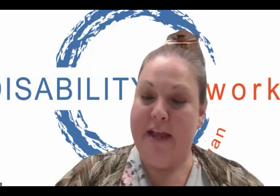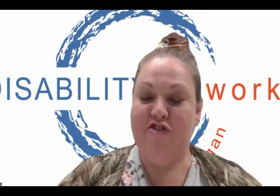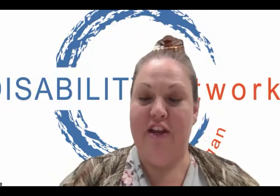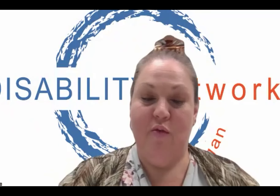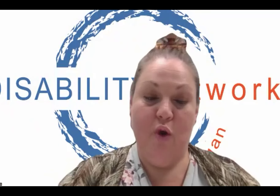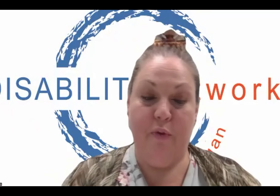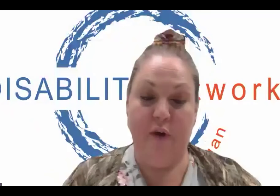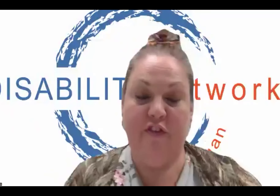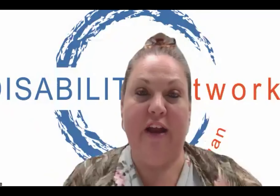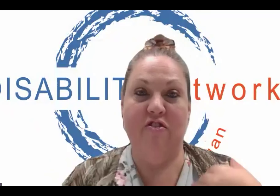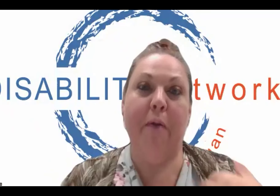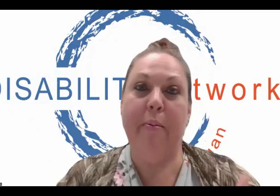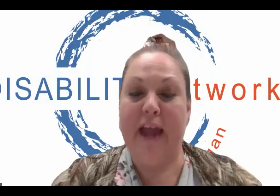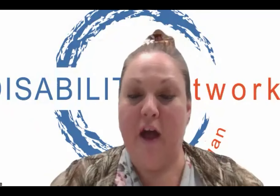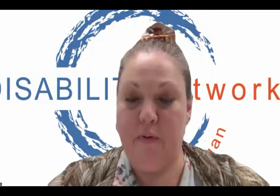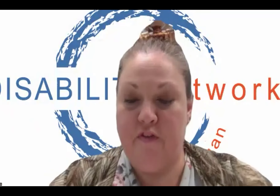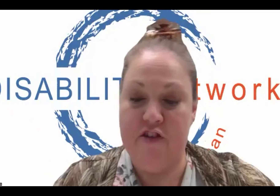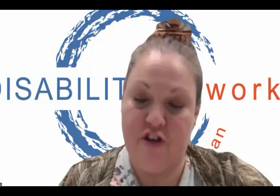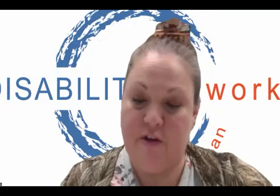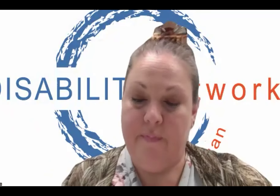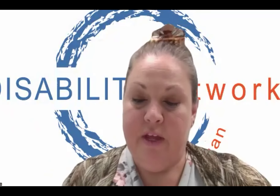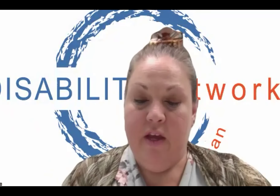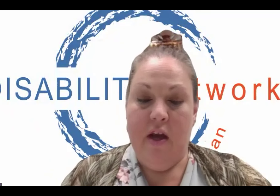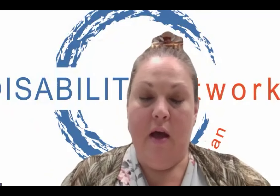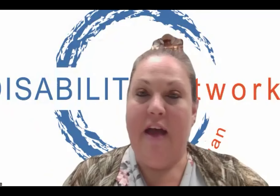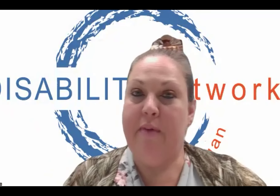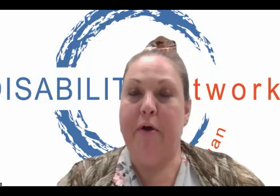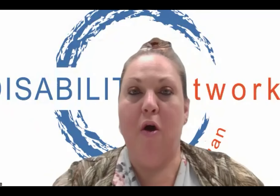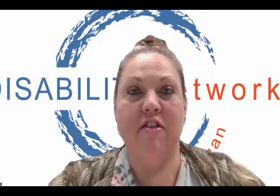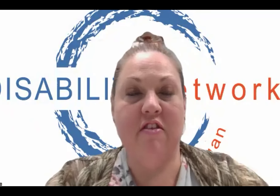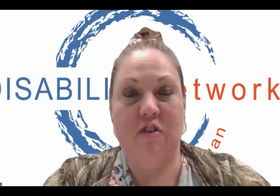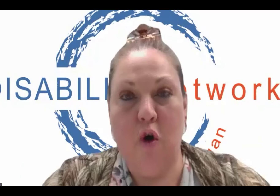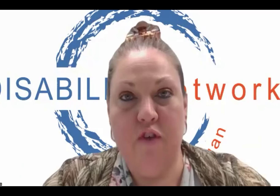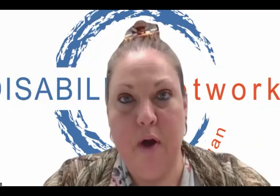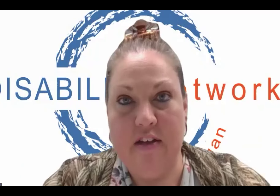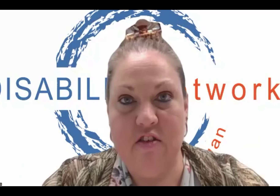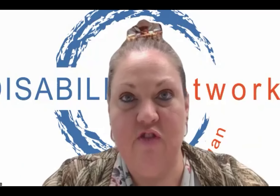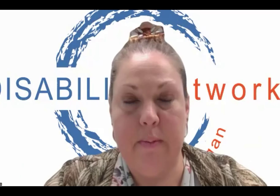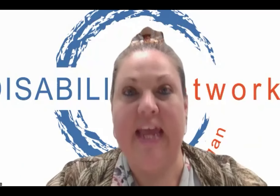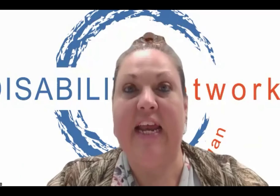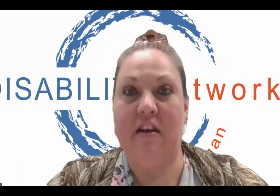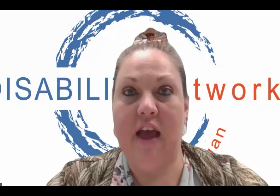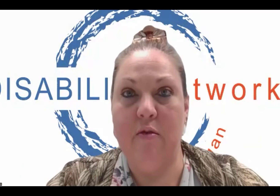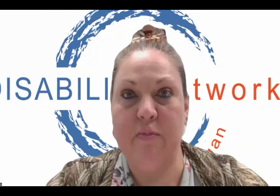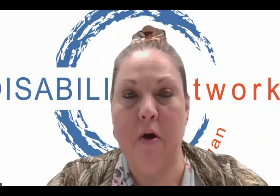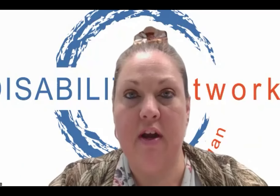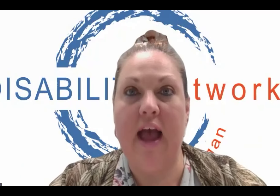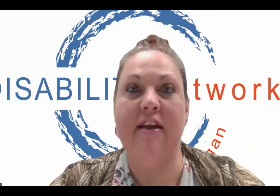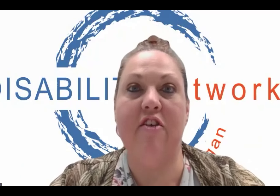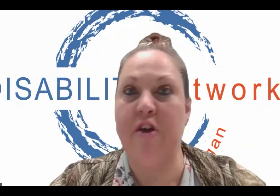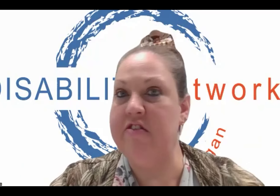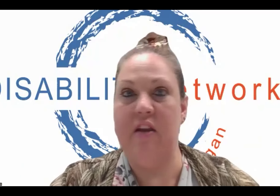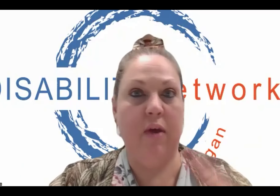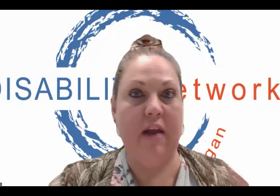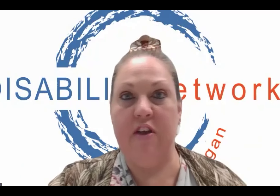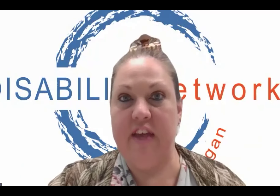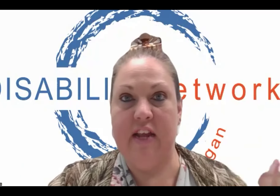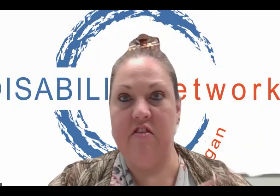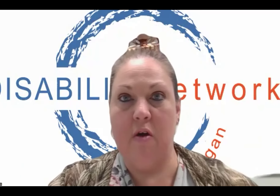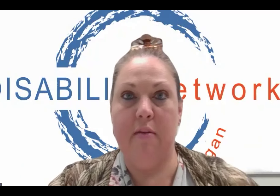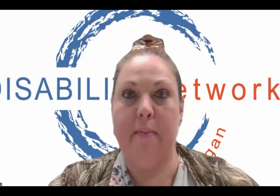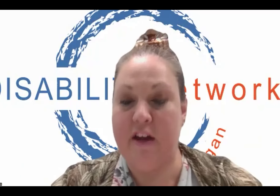I want to mention real briefly, as a public health professional, I've been part of this COVID process from the beginning. I was part of contact tracing